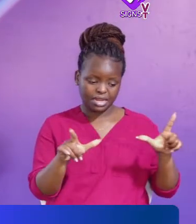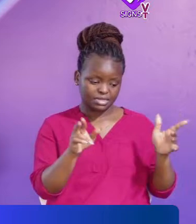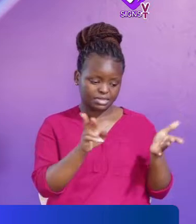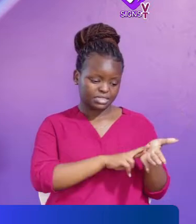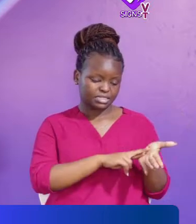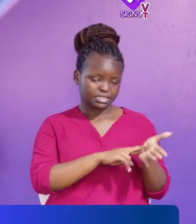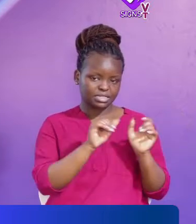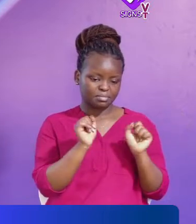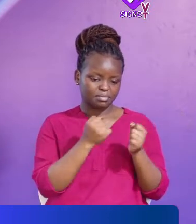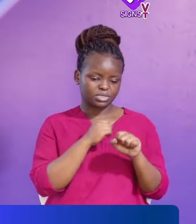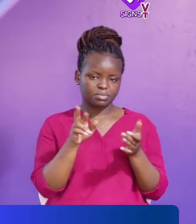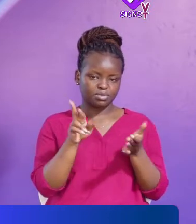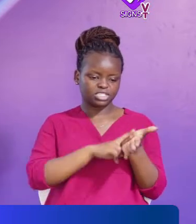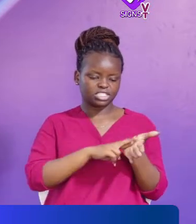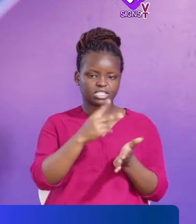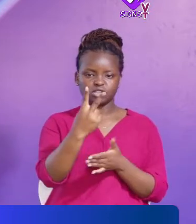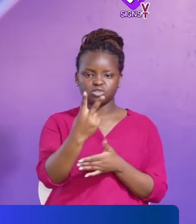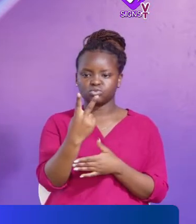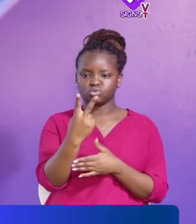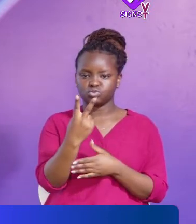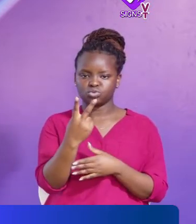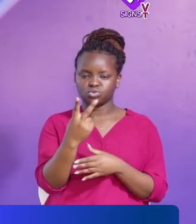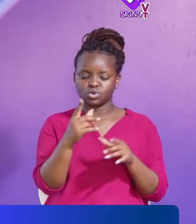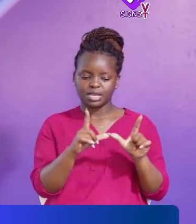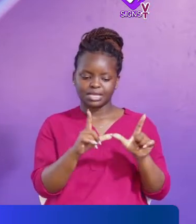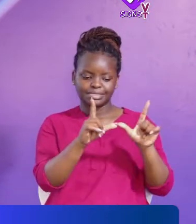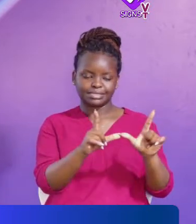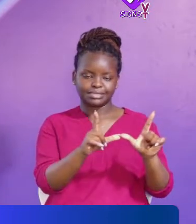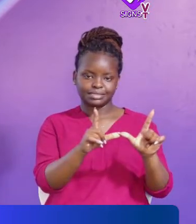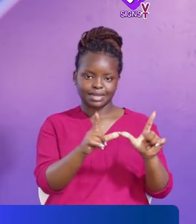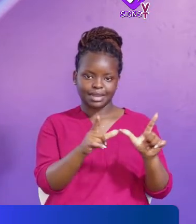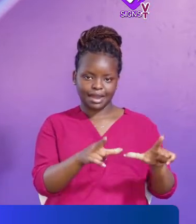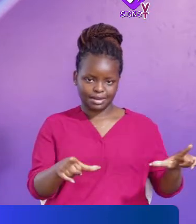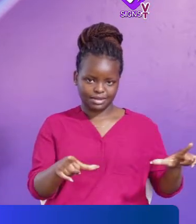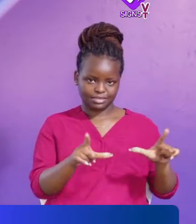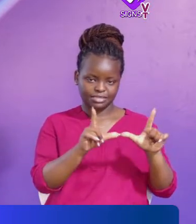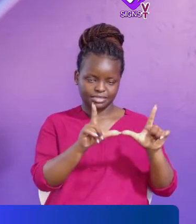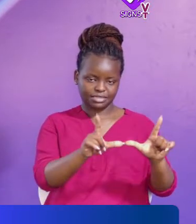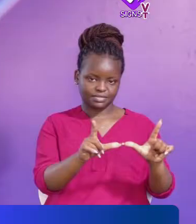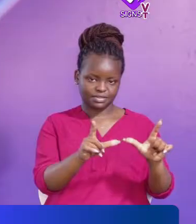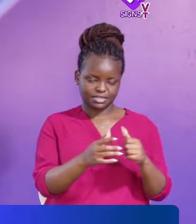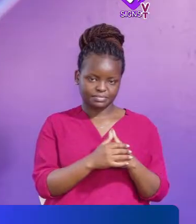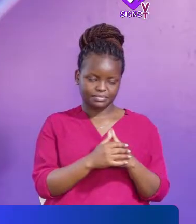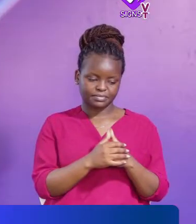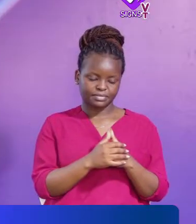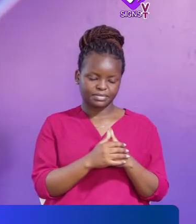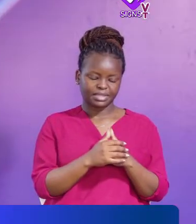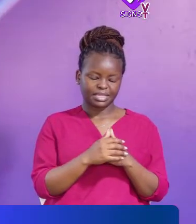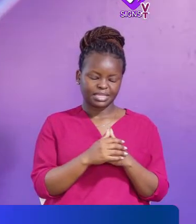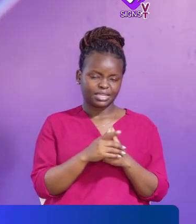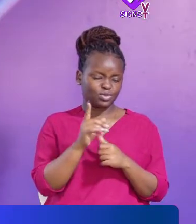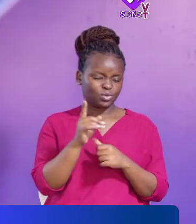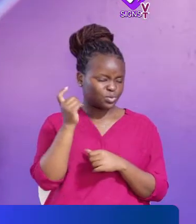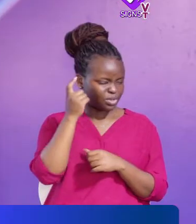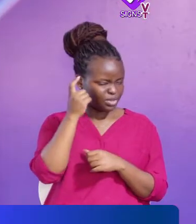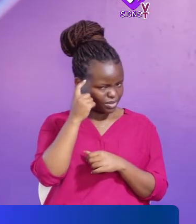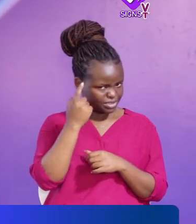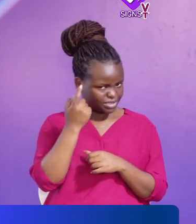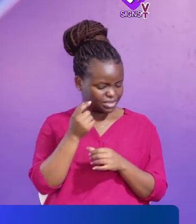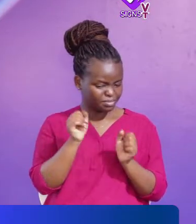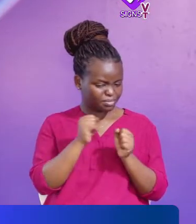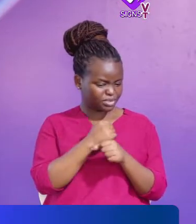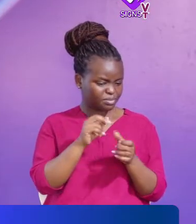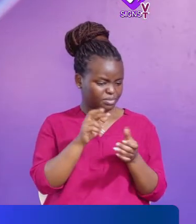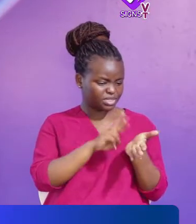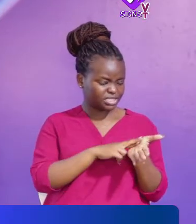you cannot register two title deeds. Can you imagine, Alan? Has it ever baffled you that you cannot register to